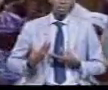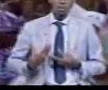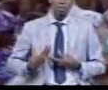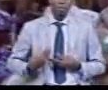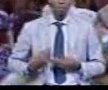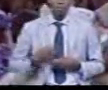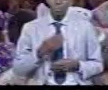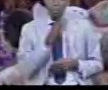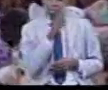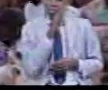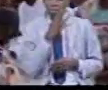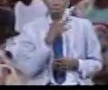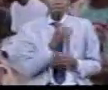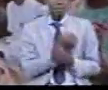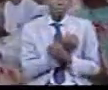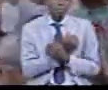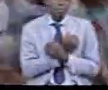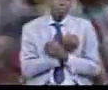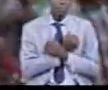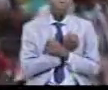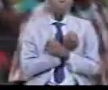of love.